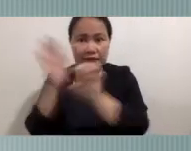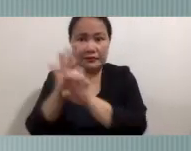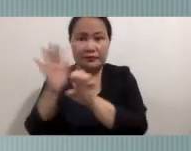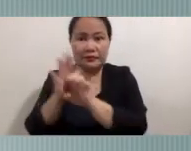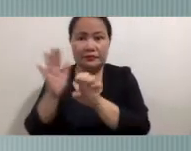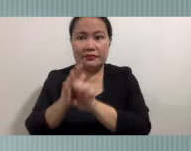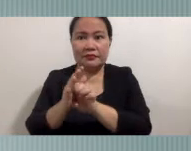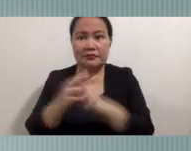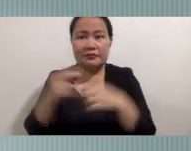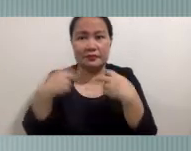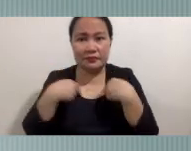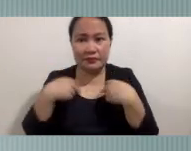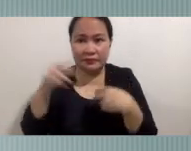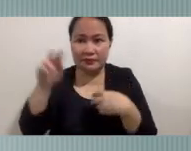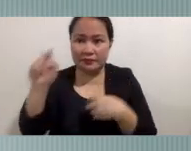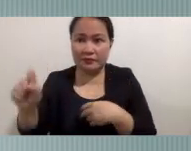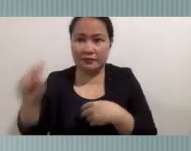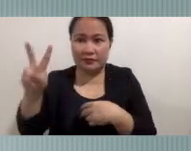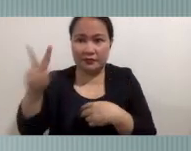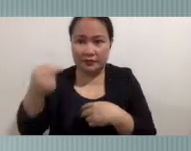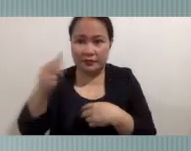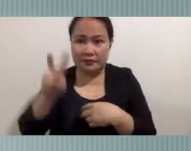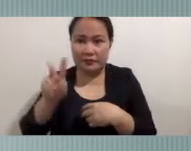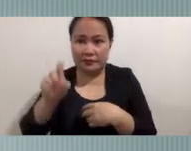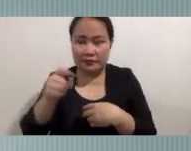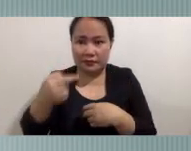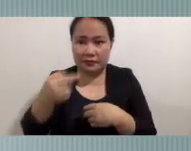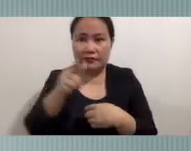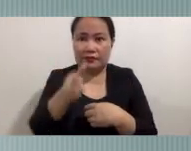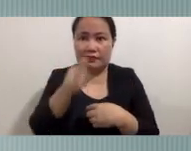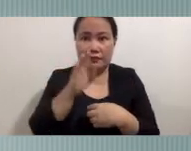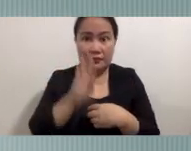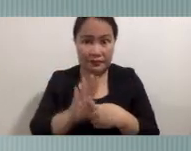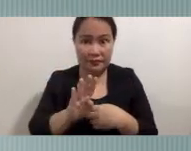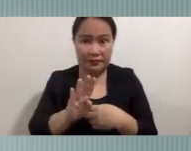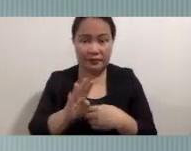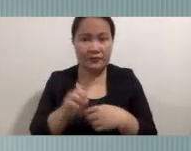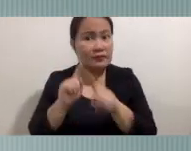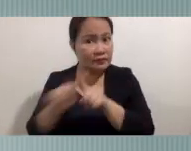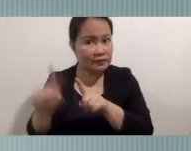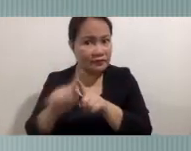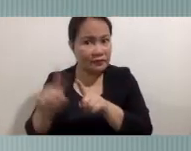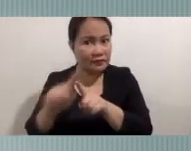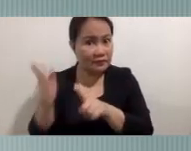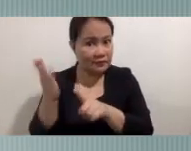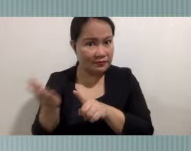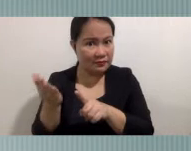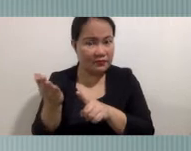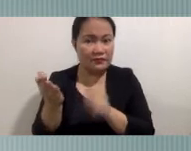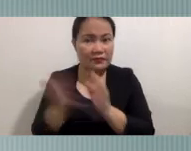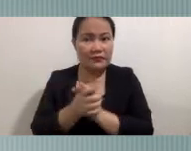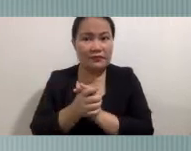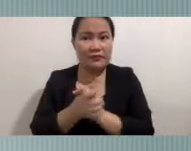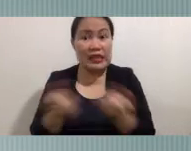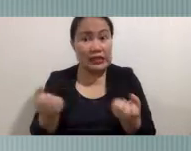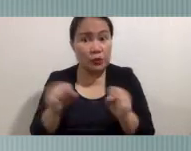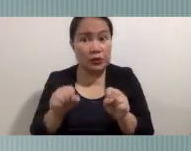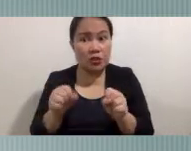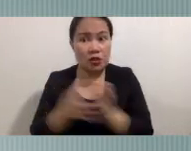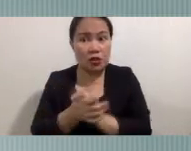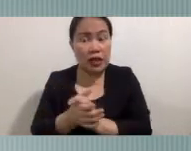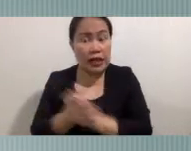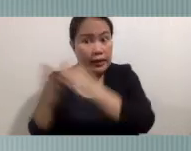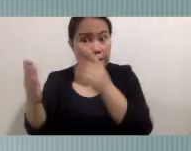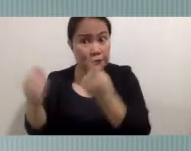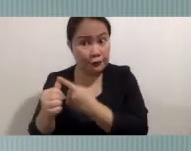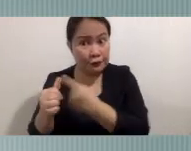Next, I have x squared minus 2x minus 24. So, this is a different case, okay? So, first, list